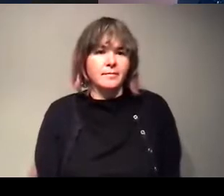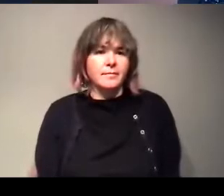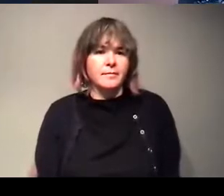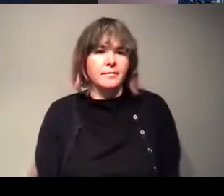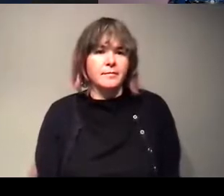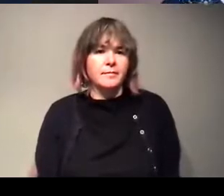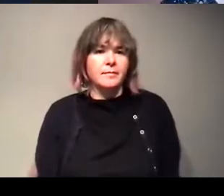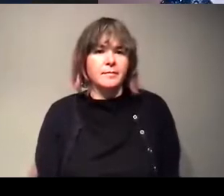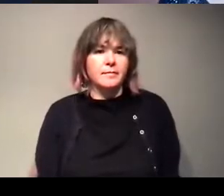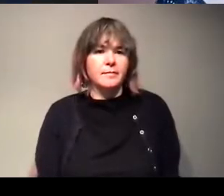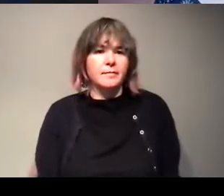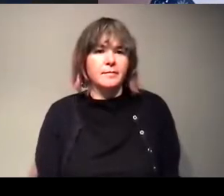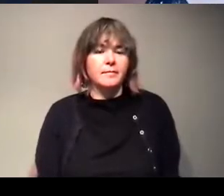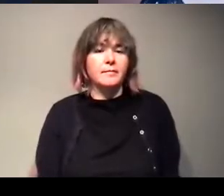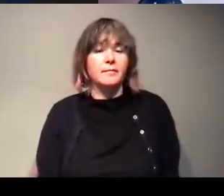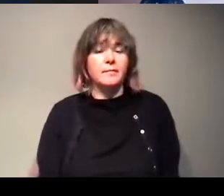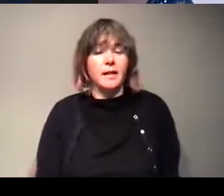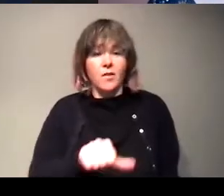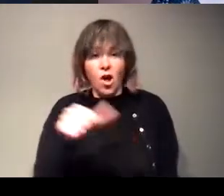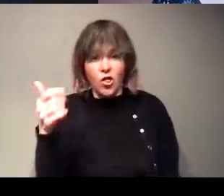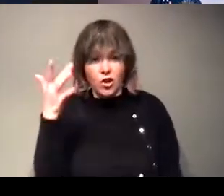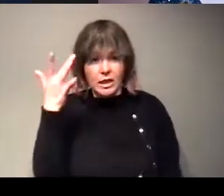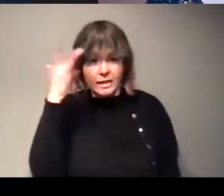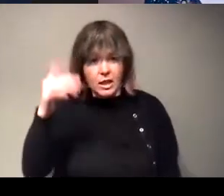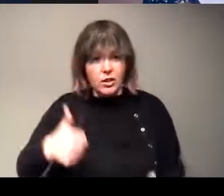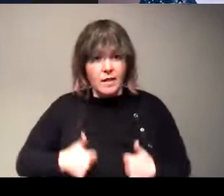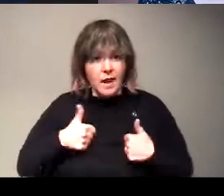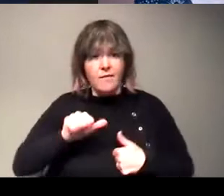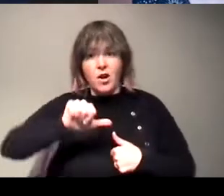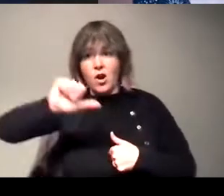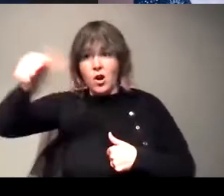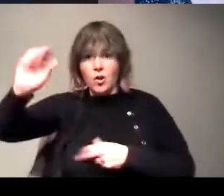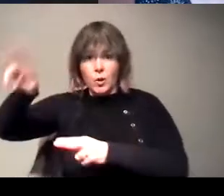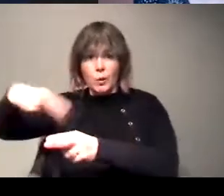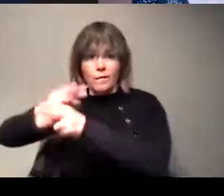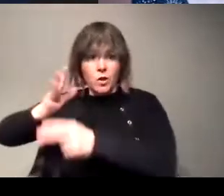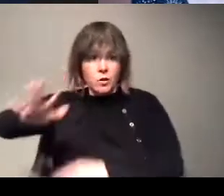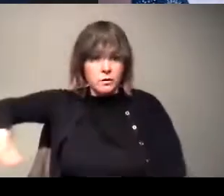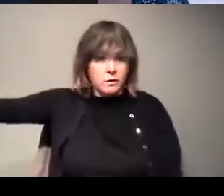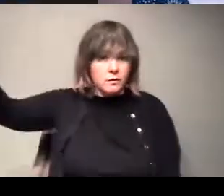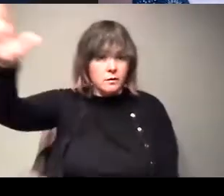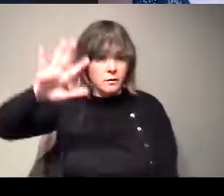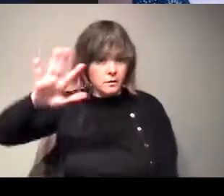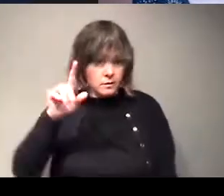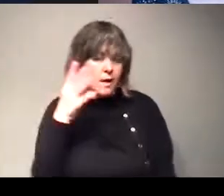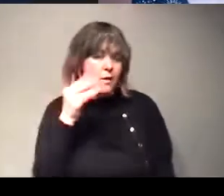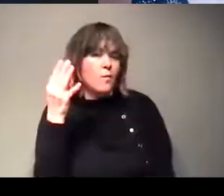do you think there's other intelligent life in another universe, and why?